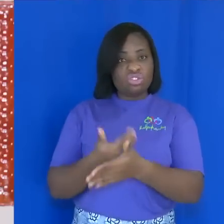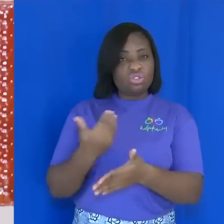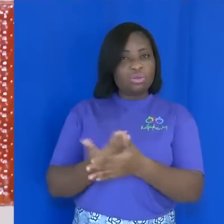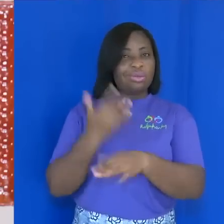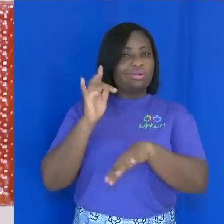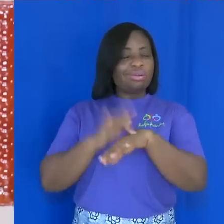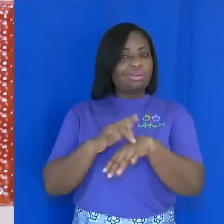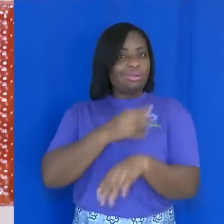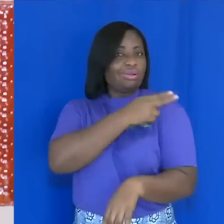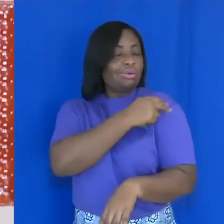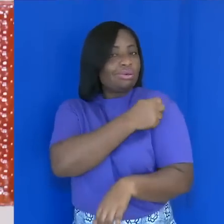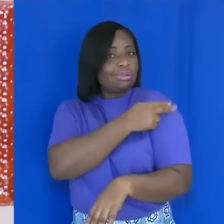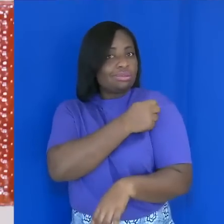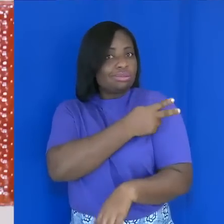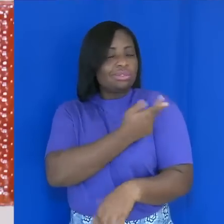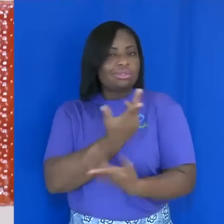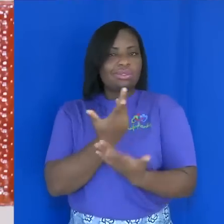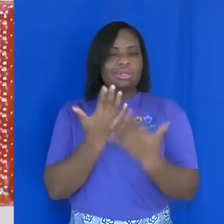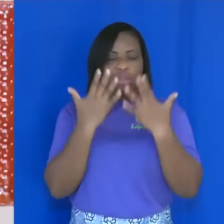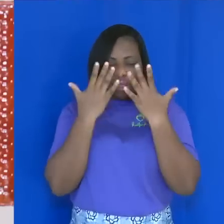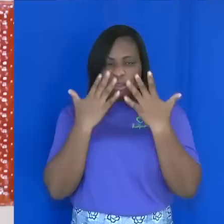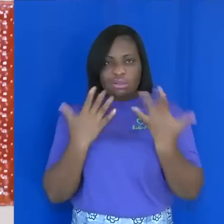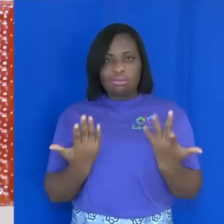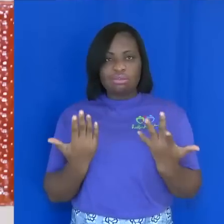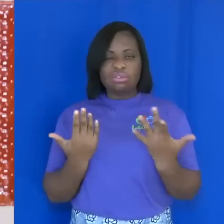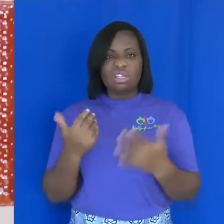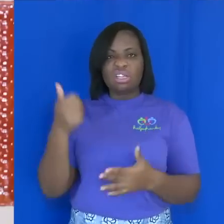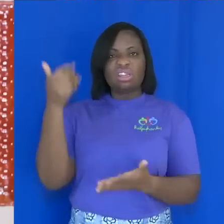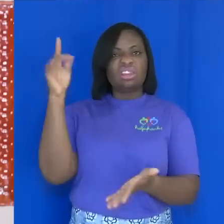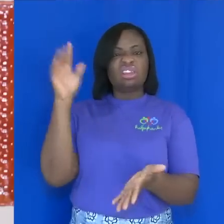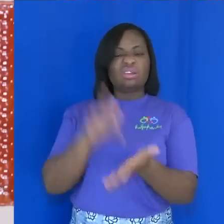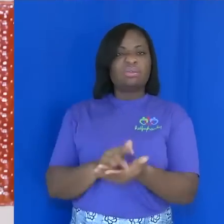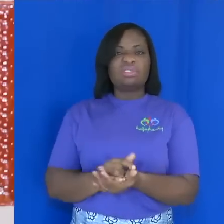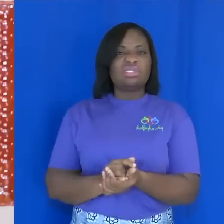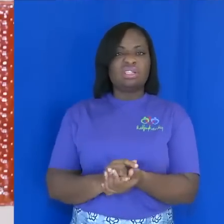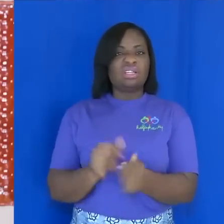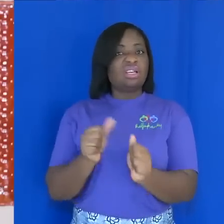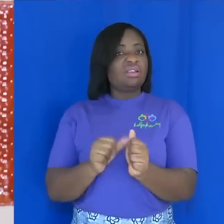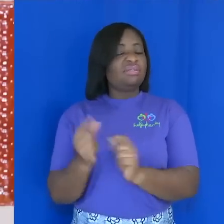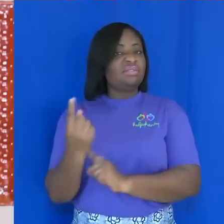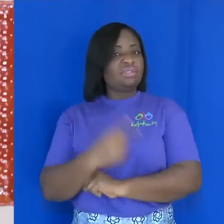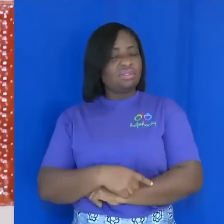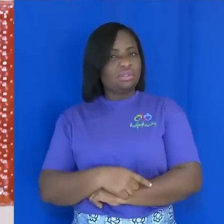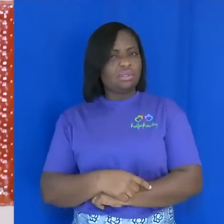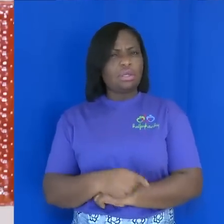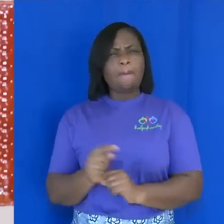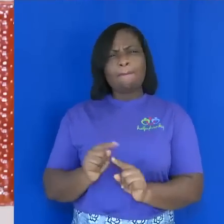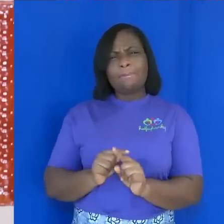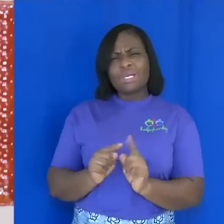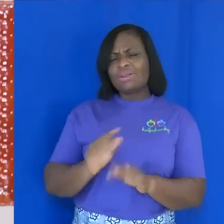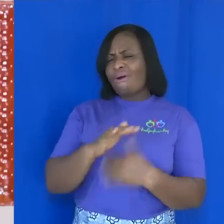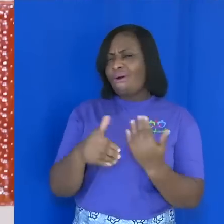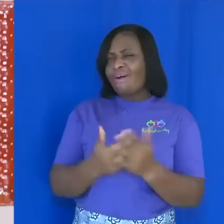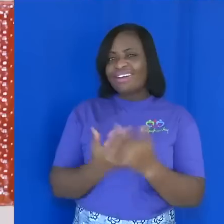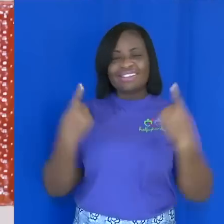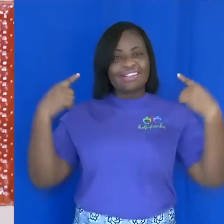and hospitalizations are sadly in the thousands per day. In spite of our